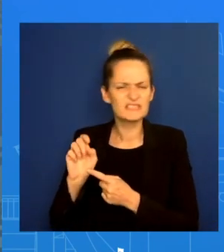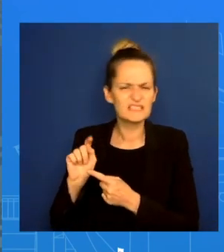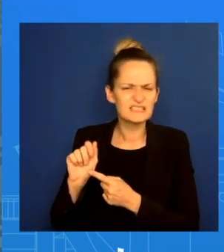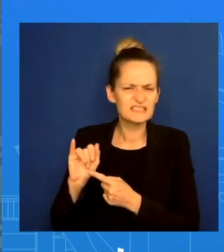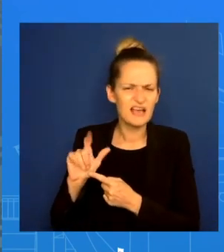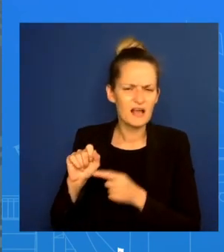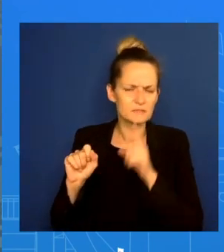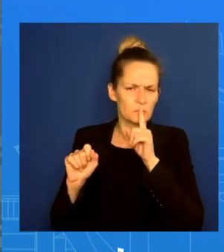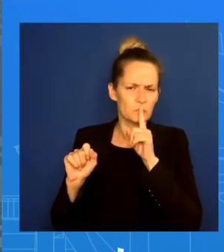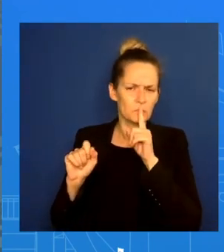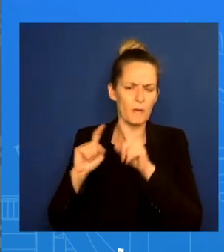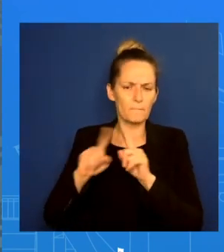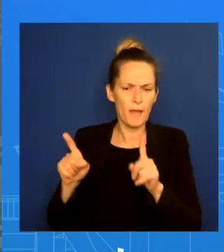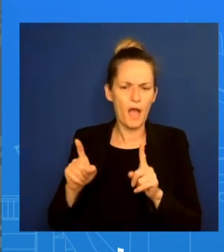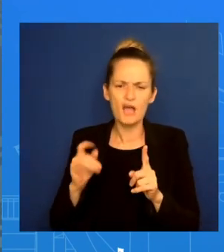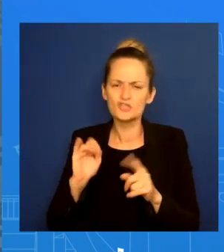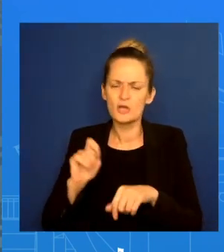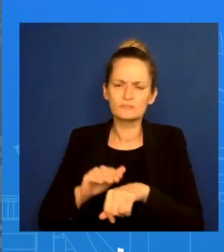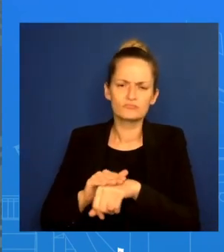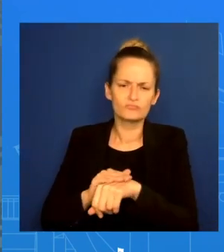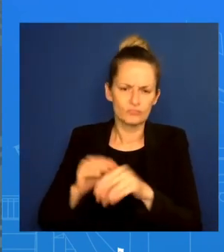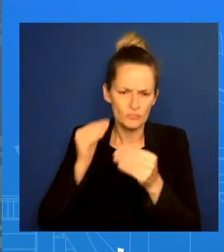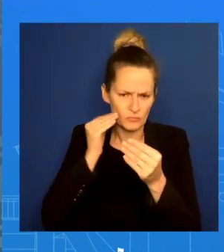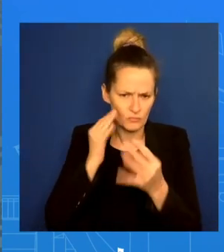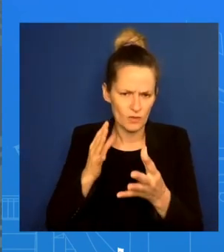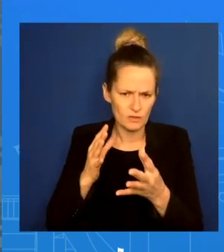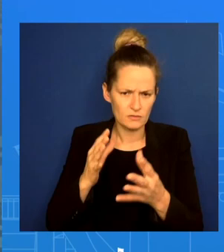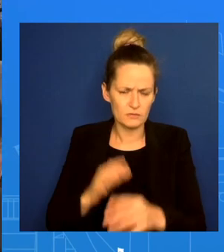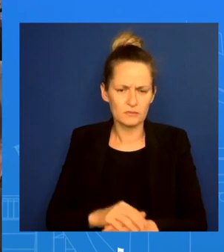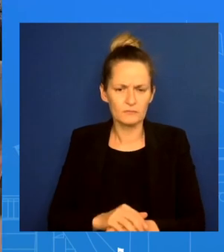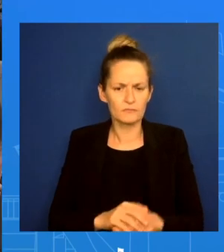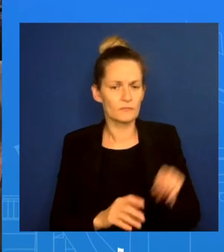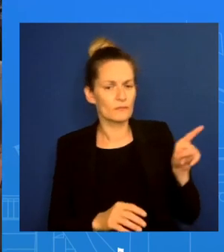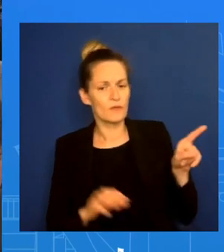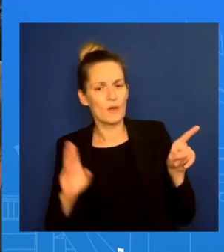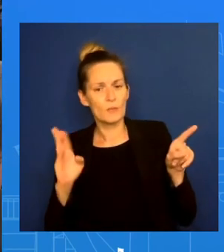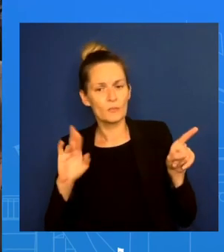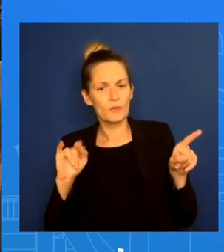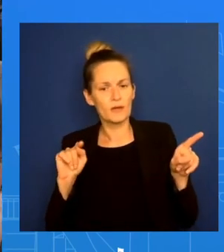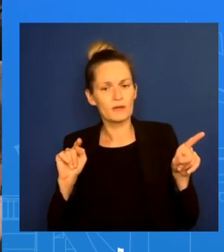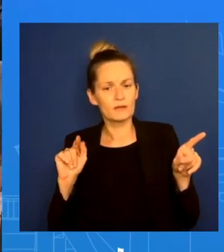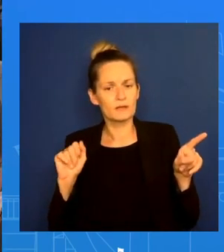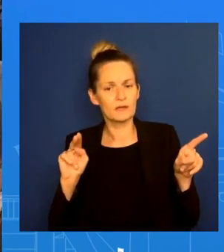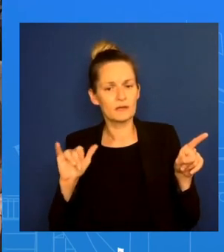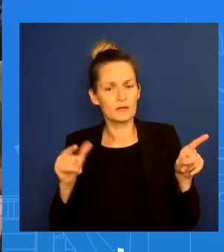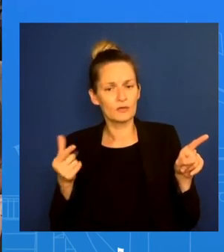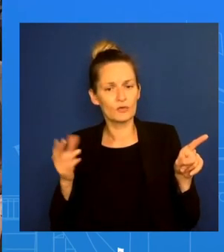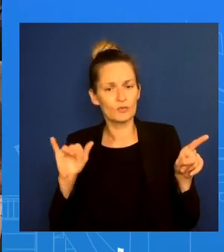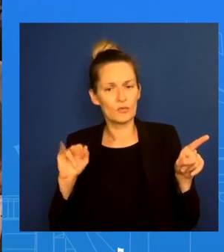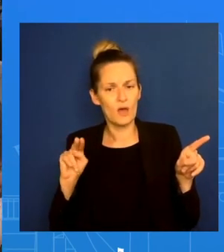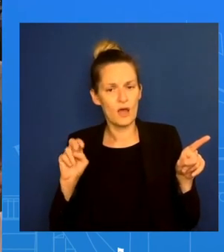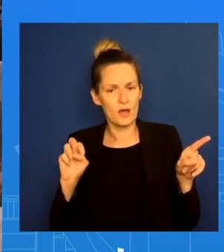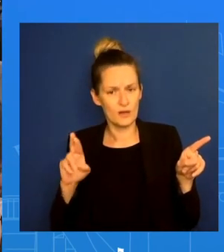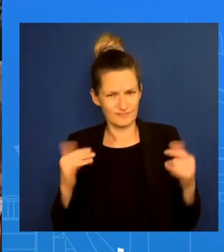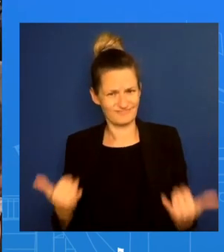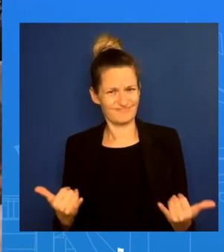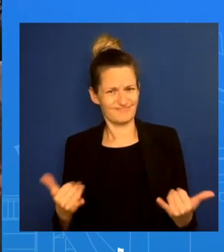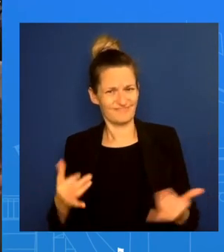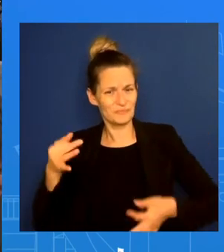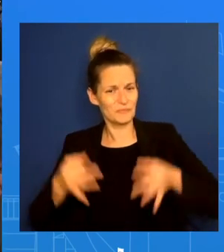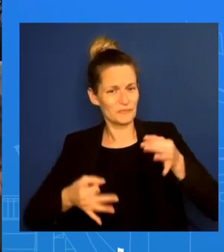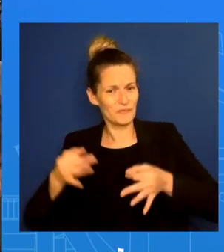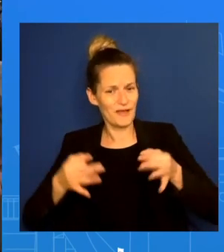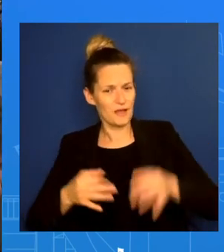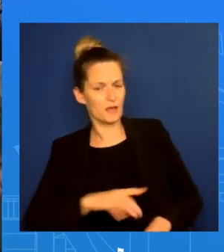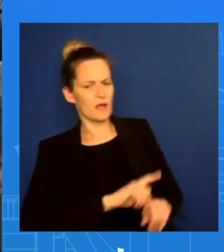into making this public today. You say you don't want to negotiate in public, but that's precisely what you're doing. You made this announcement today after weeks